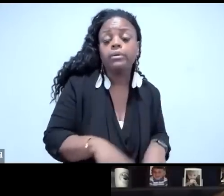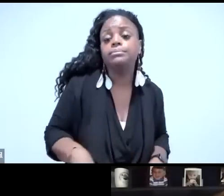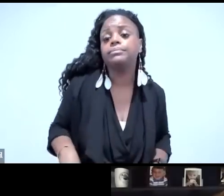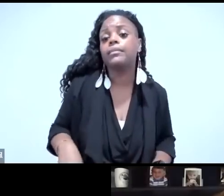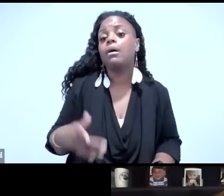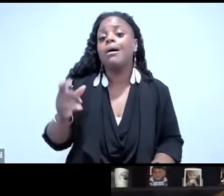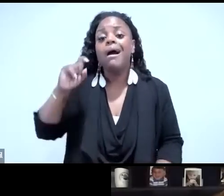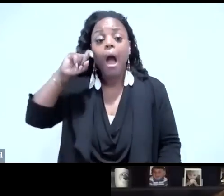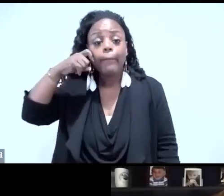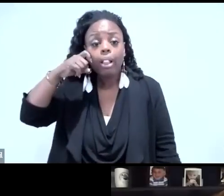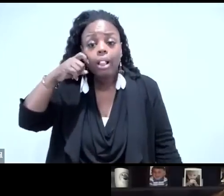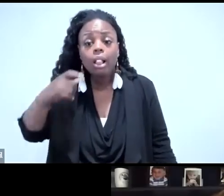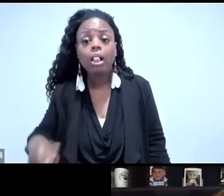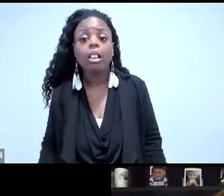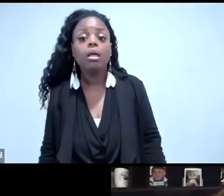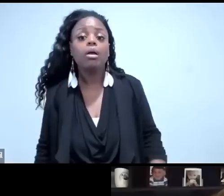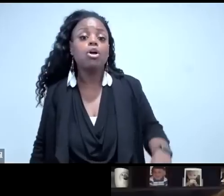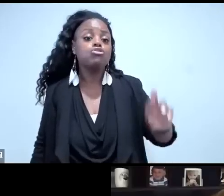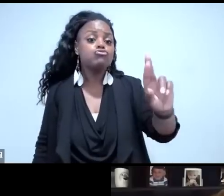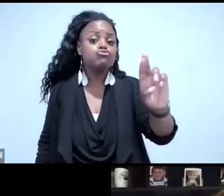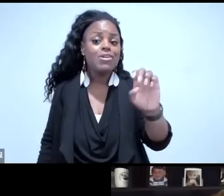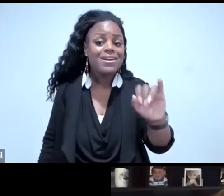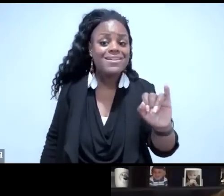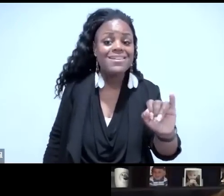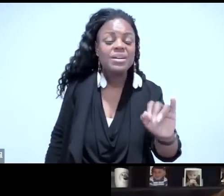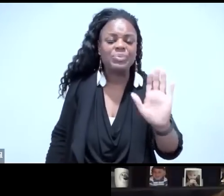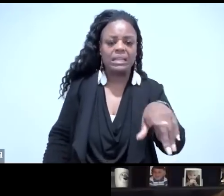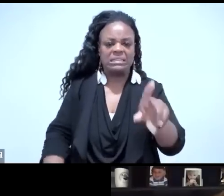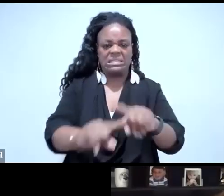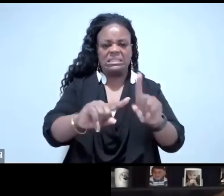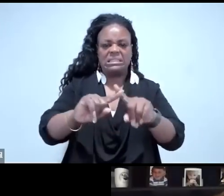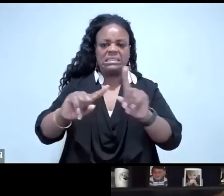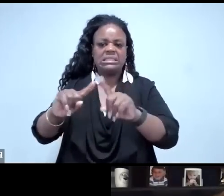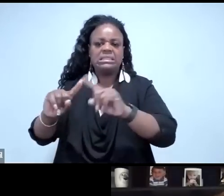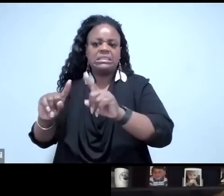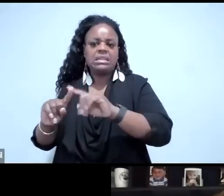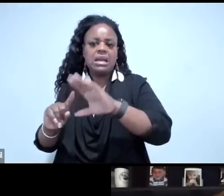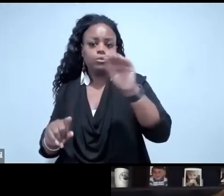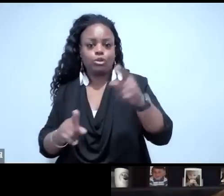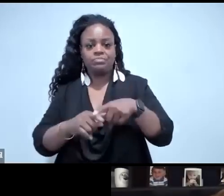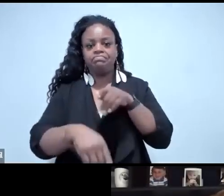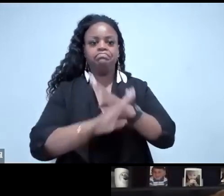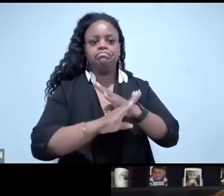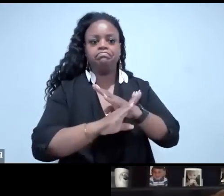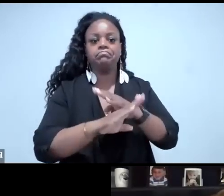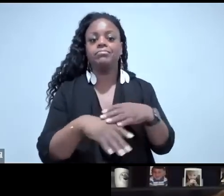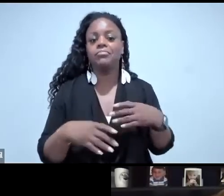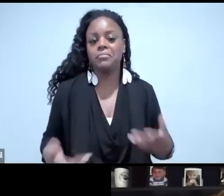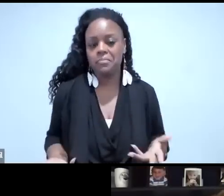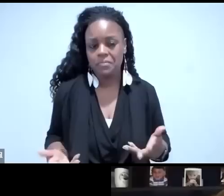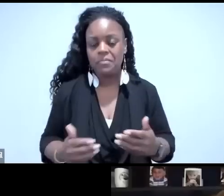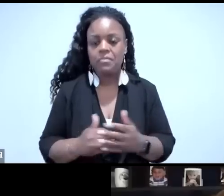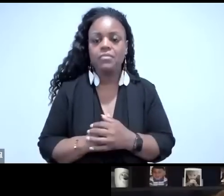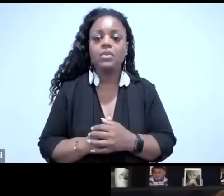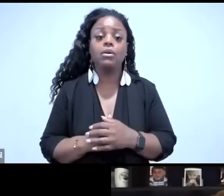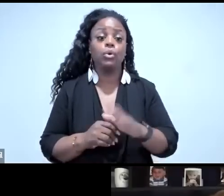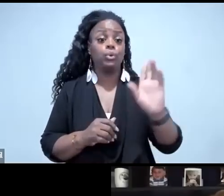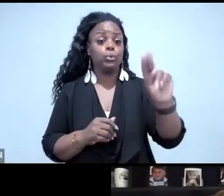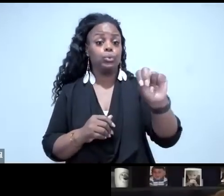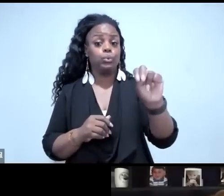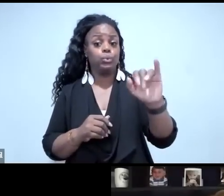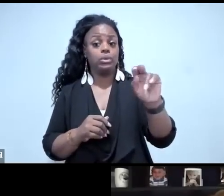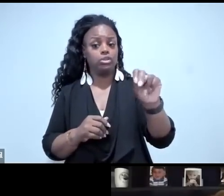places. So Sarah, what do you think unions, workers should do to try to overcome this